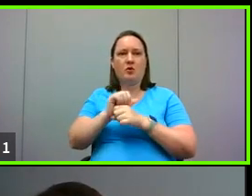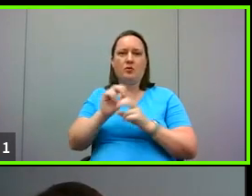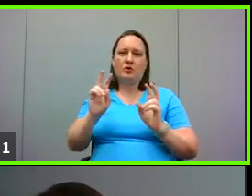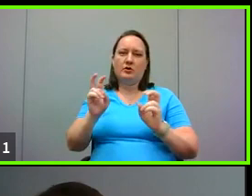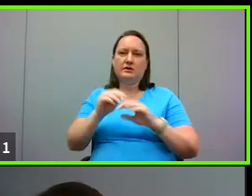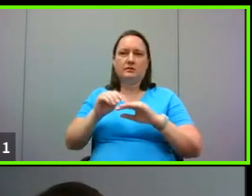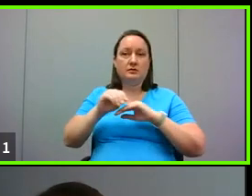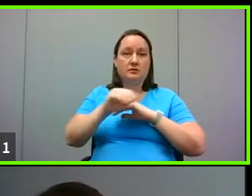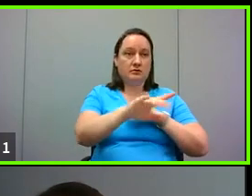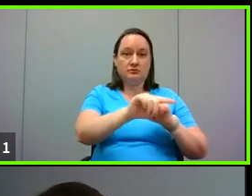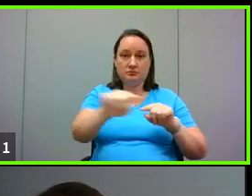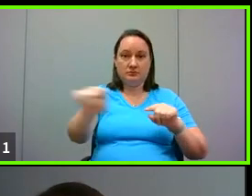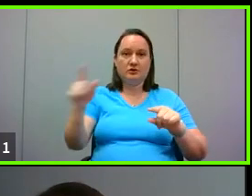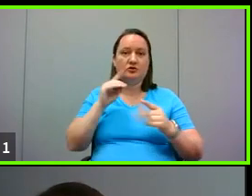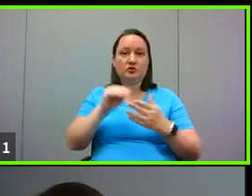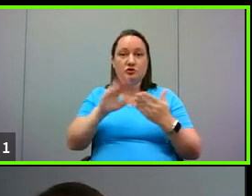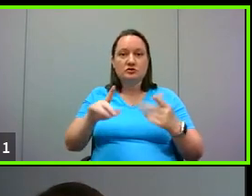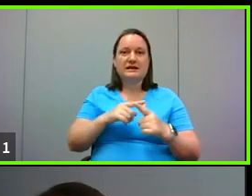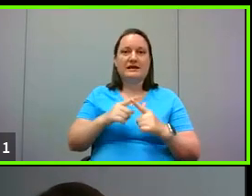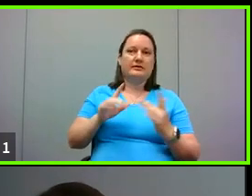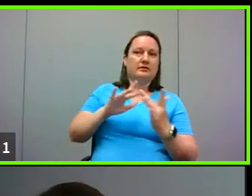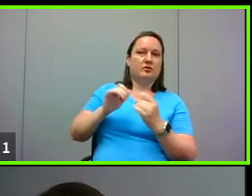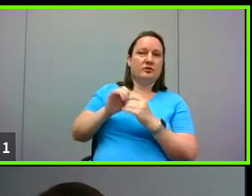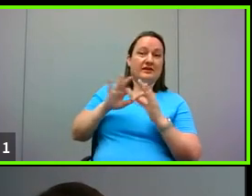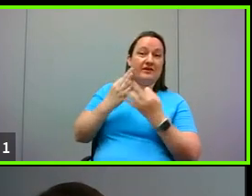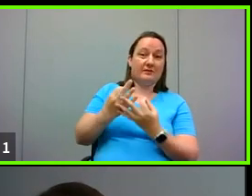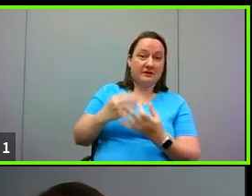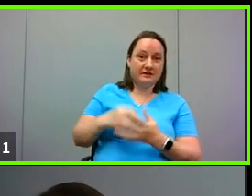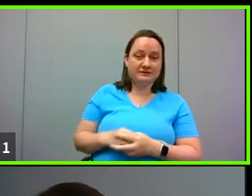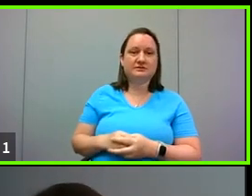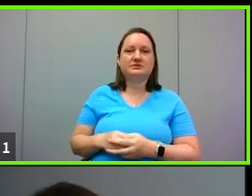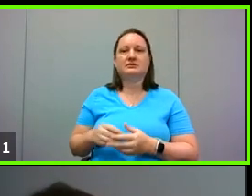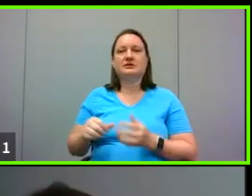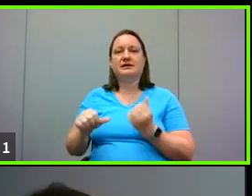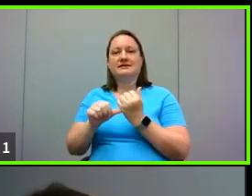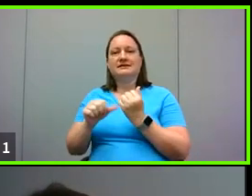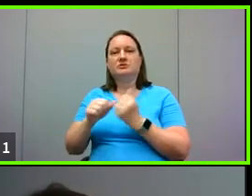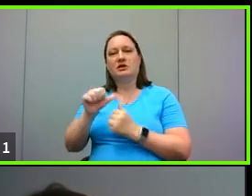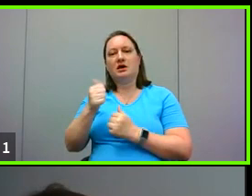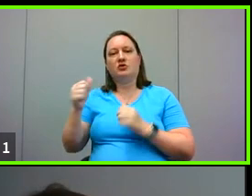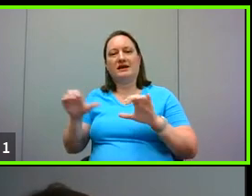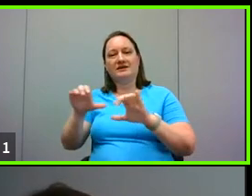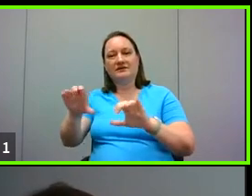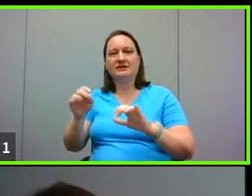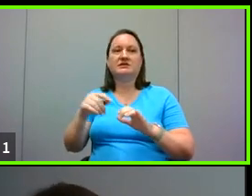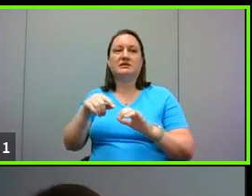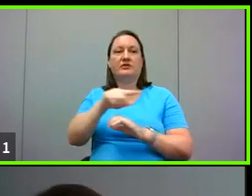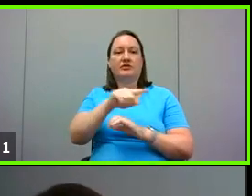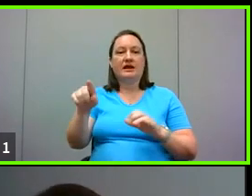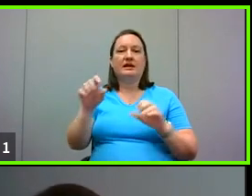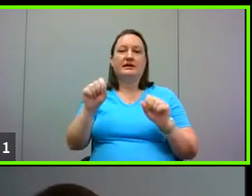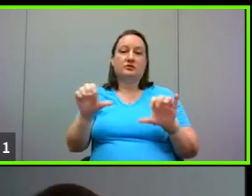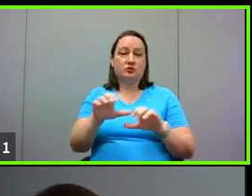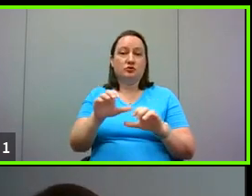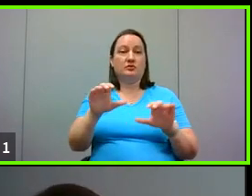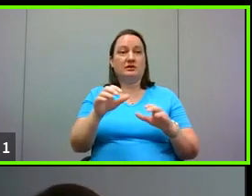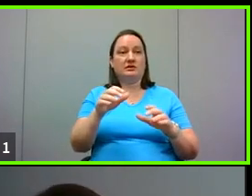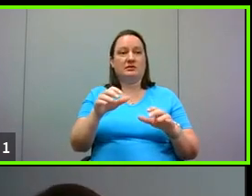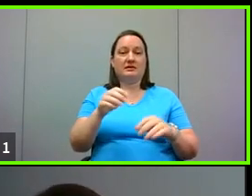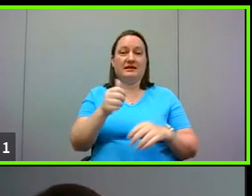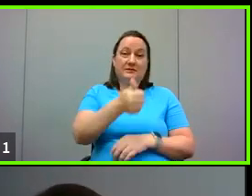base with the families on assistance with going over that activity or having them complete the activity with the student and then just talking about the results